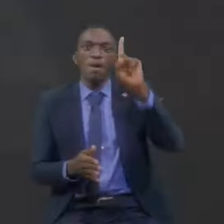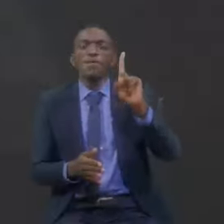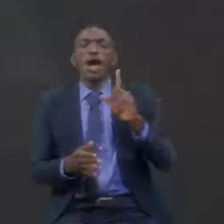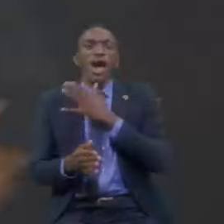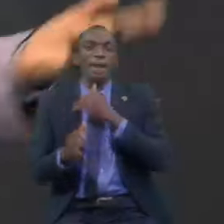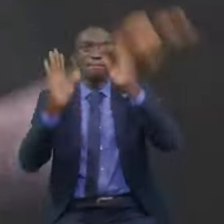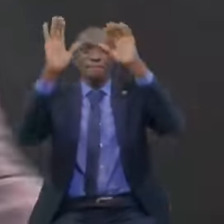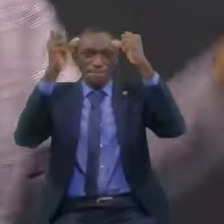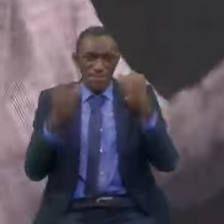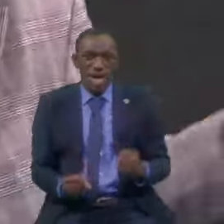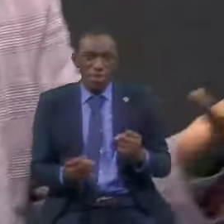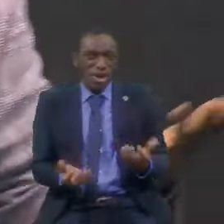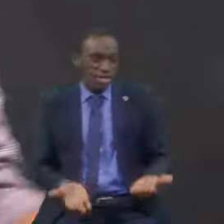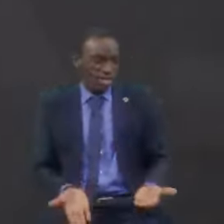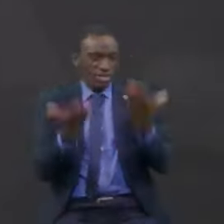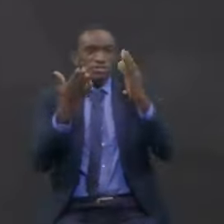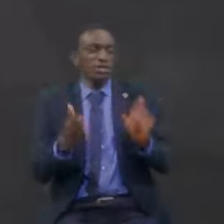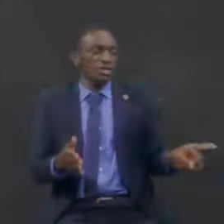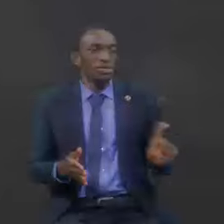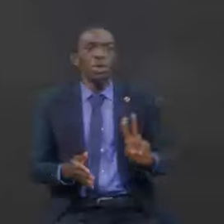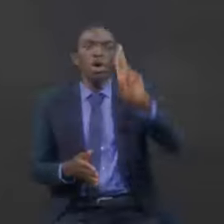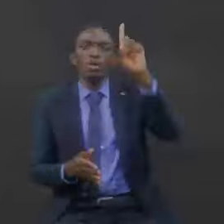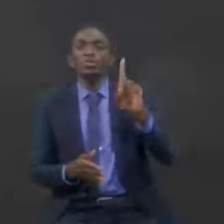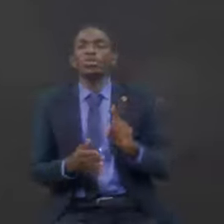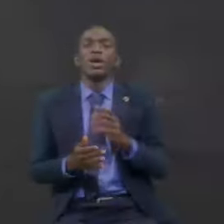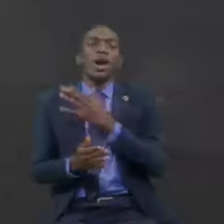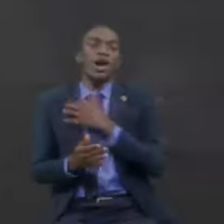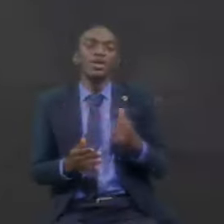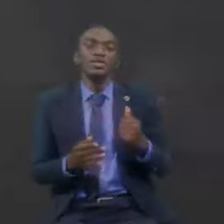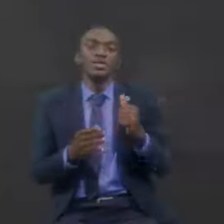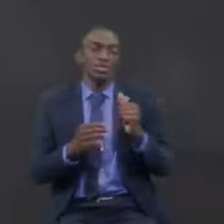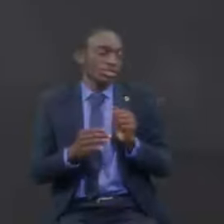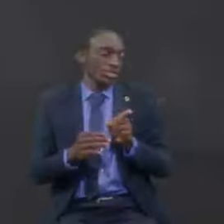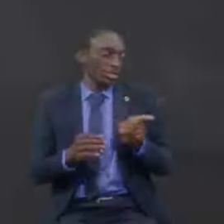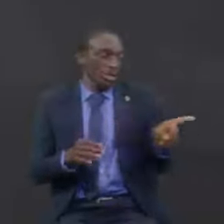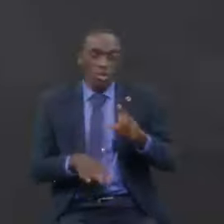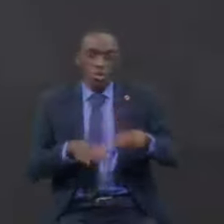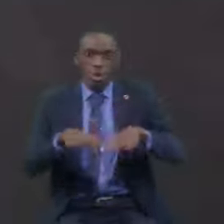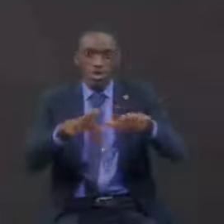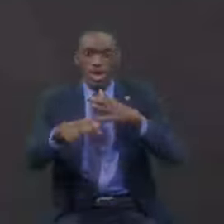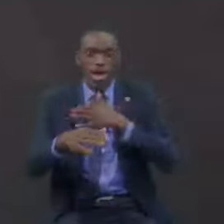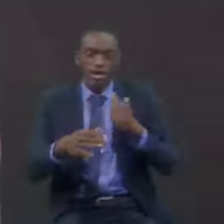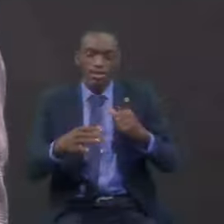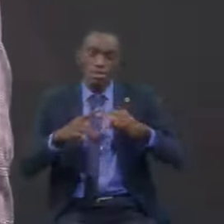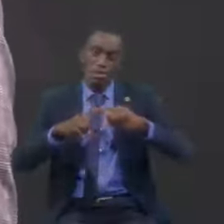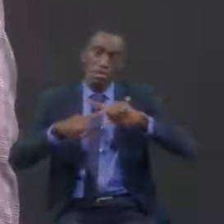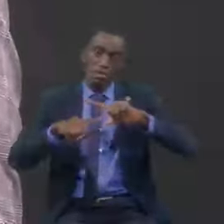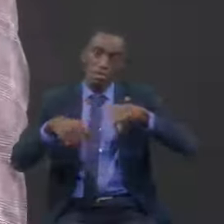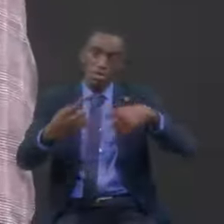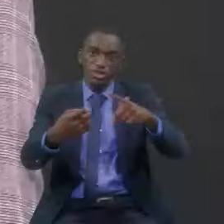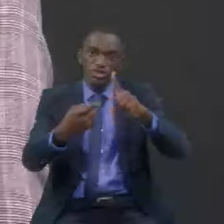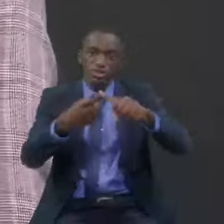from on high lifted him up, and he walked and he went to sit